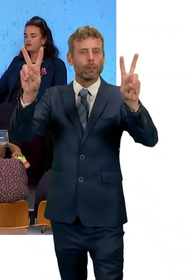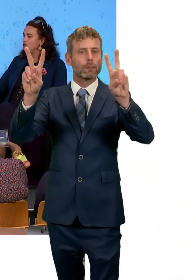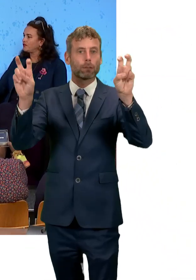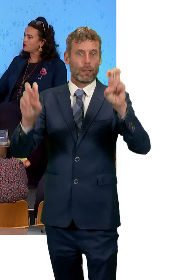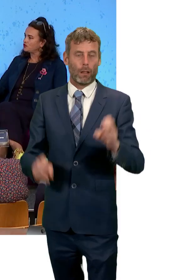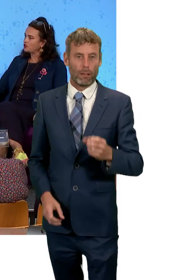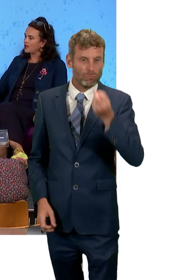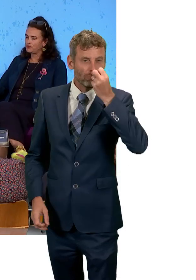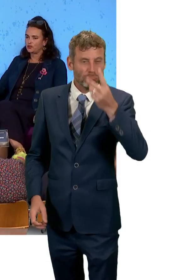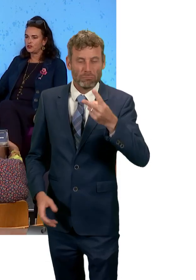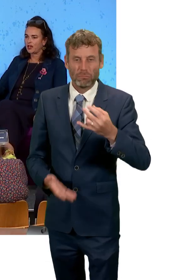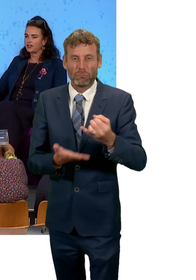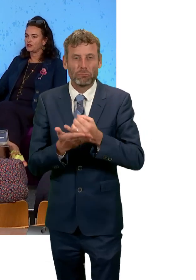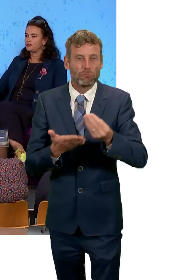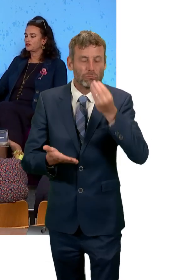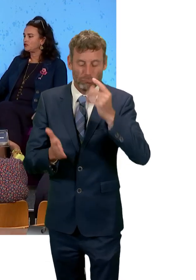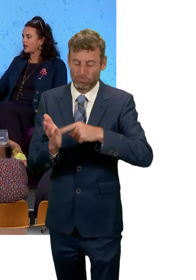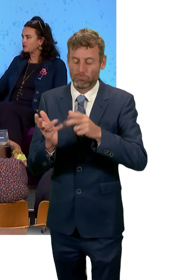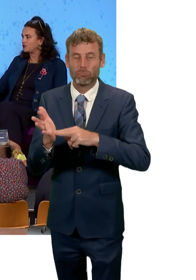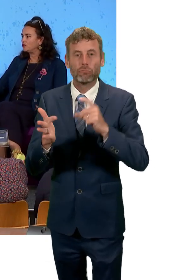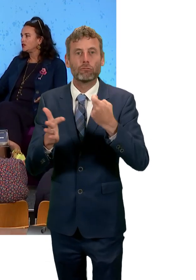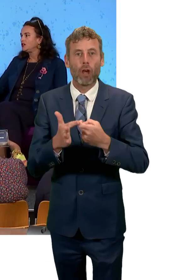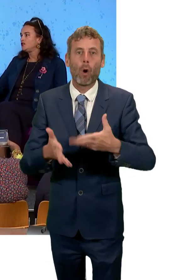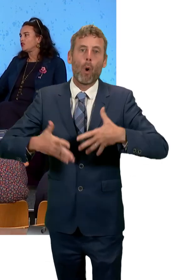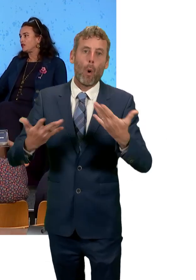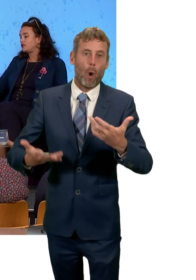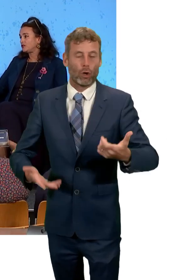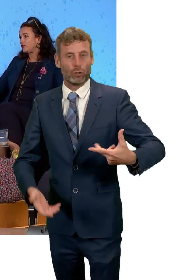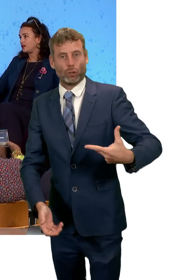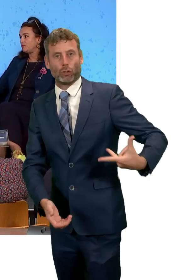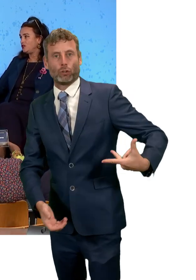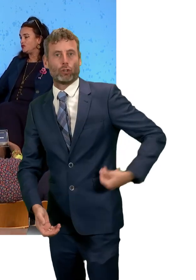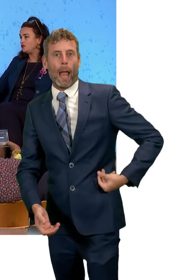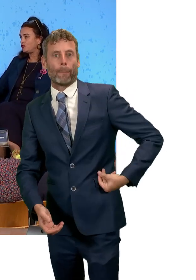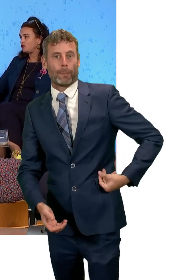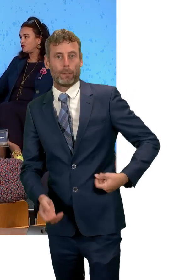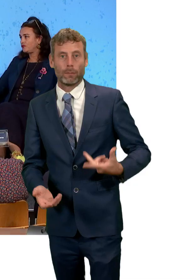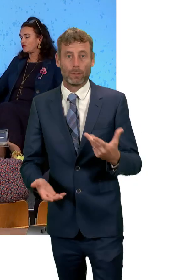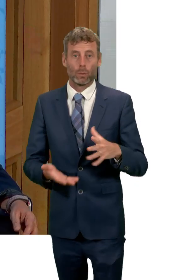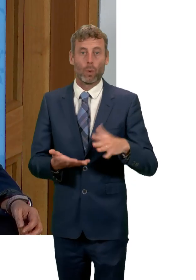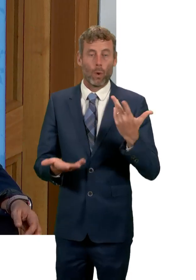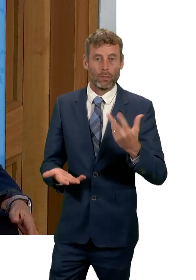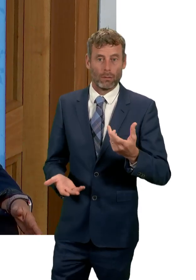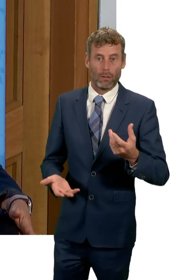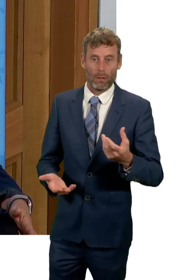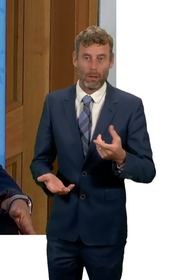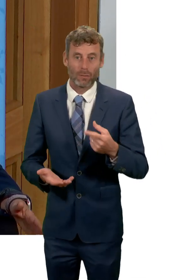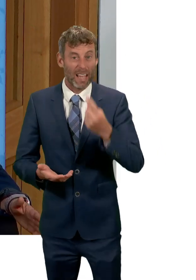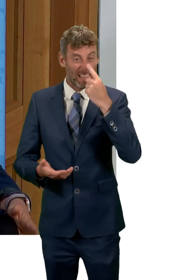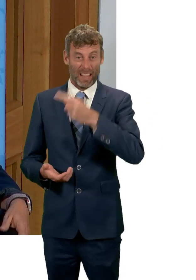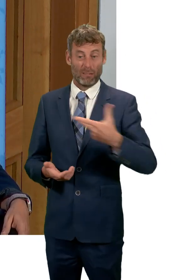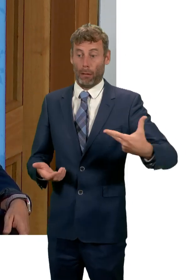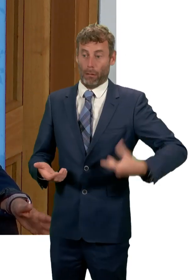junk food versus jabs or injections or injectable drugs that can be used for those living